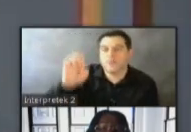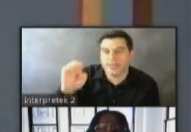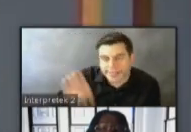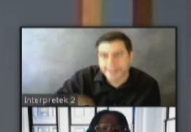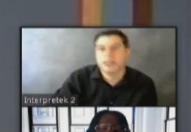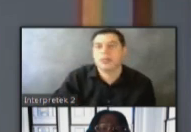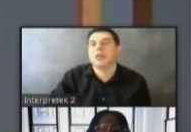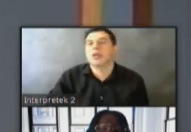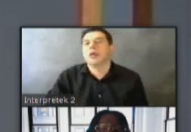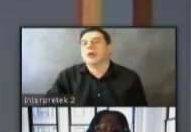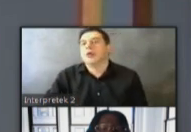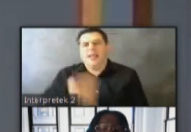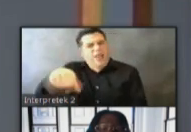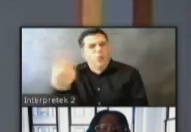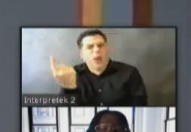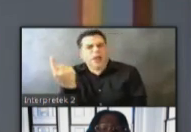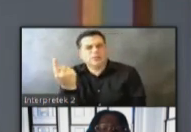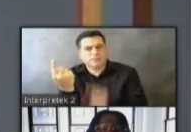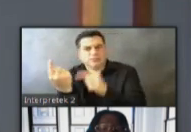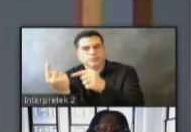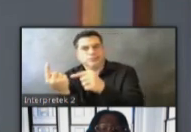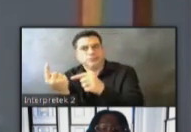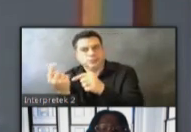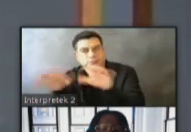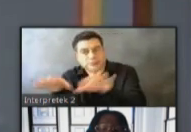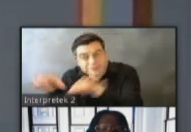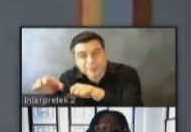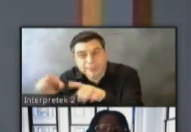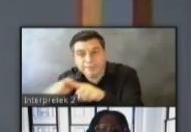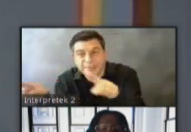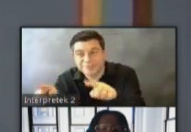So I'm choosing to look at this as affirmation